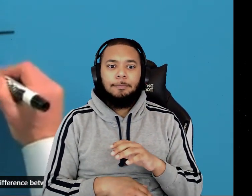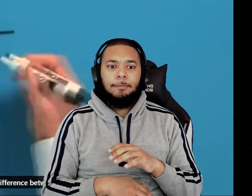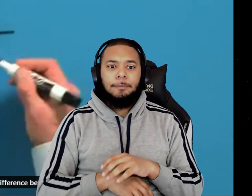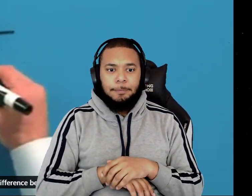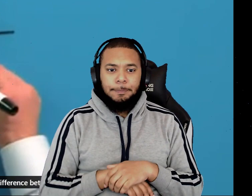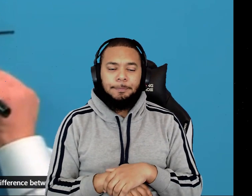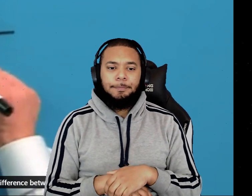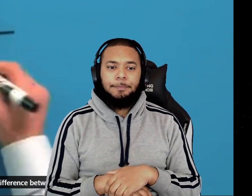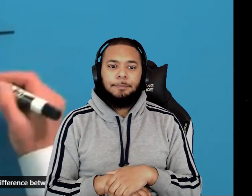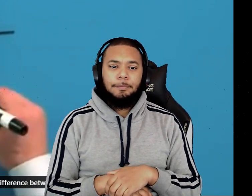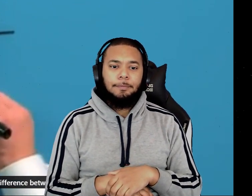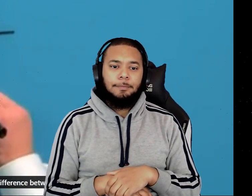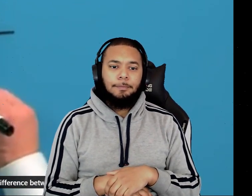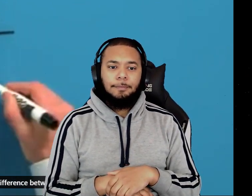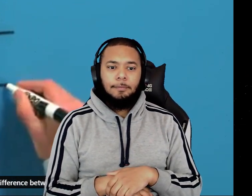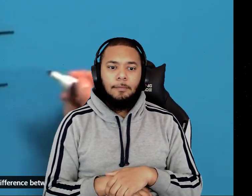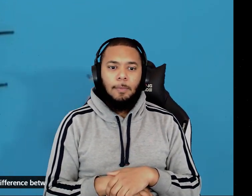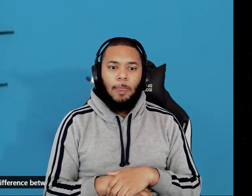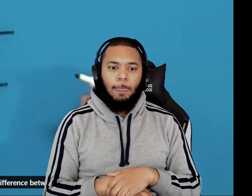364.